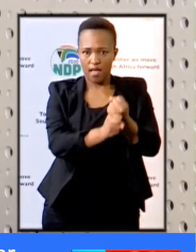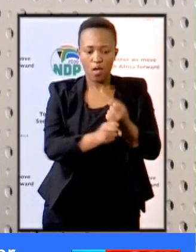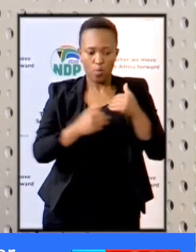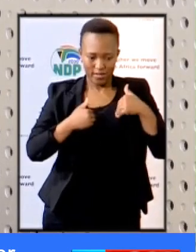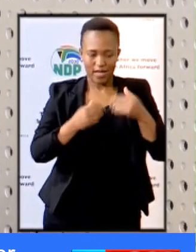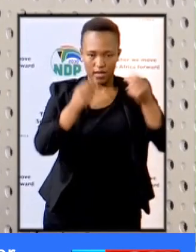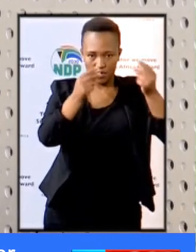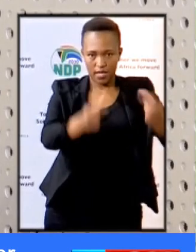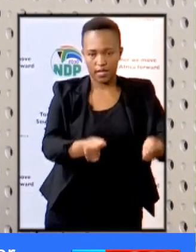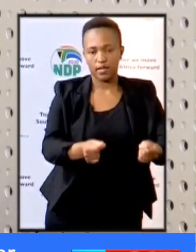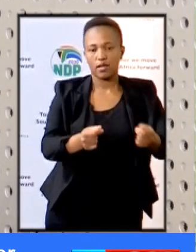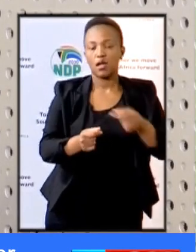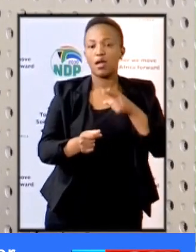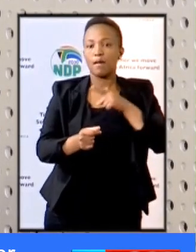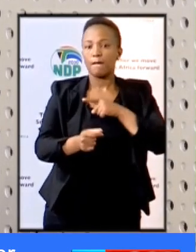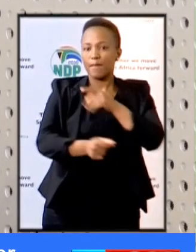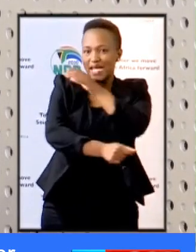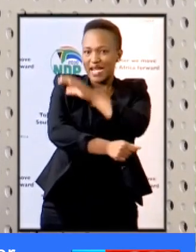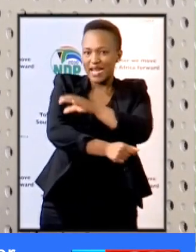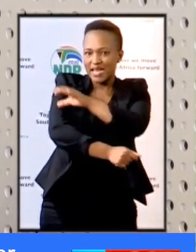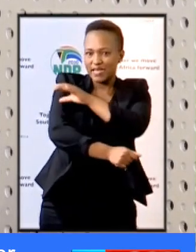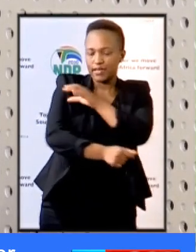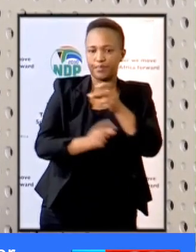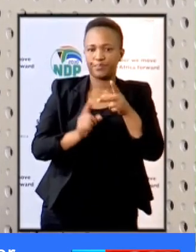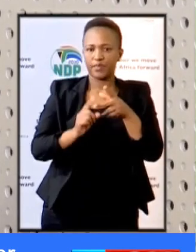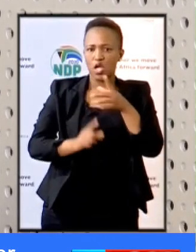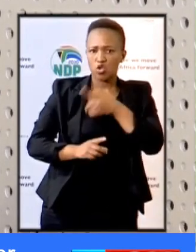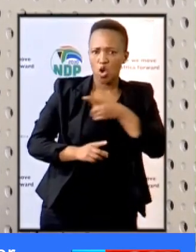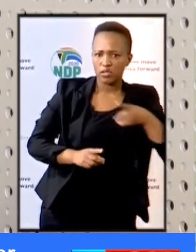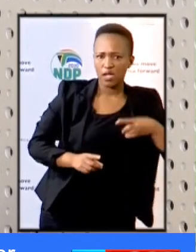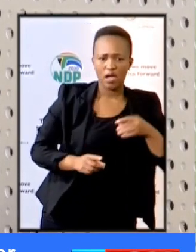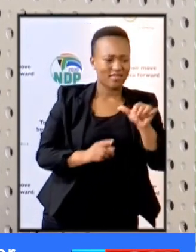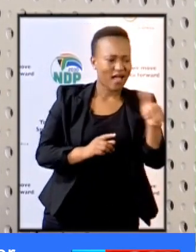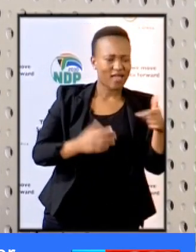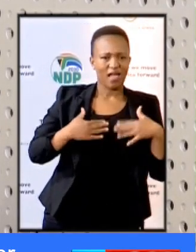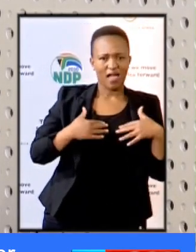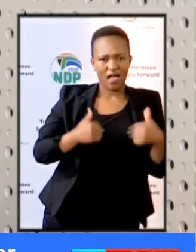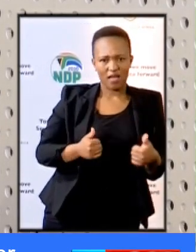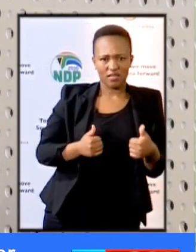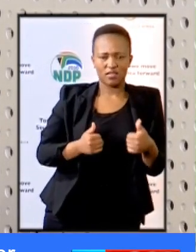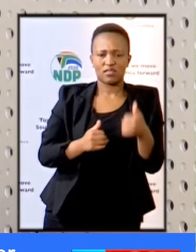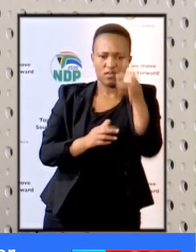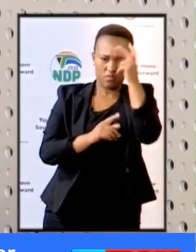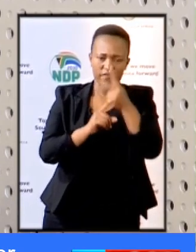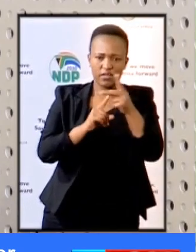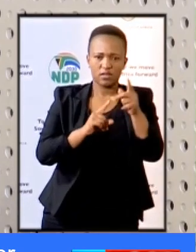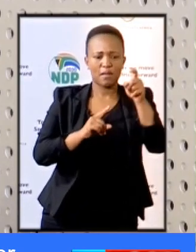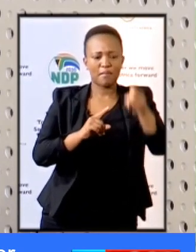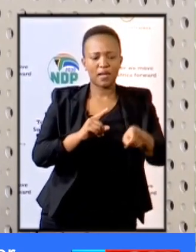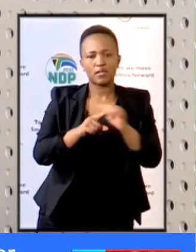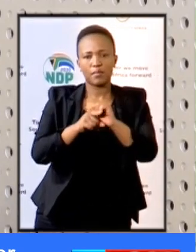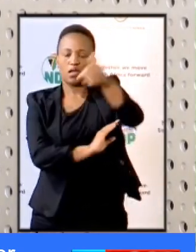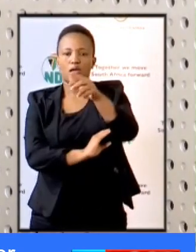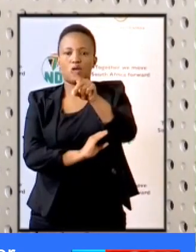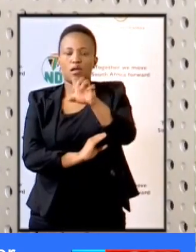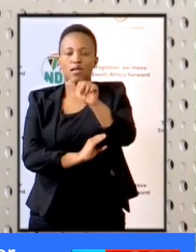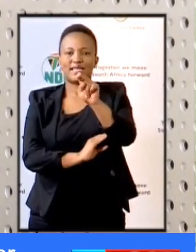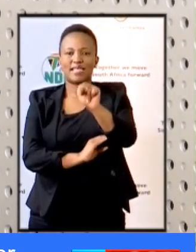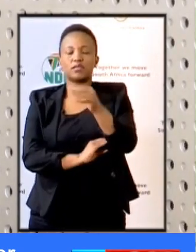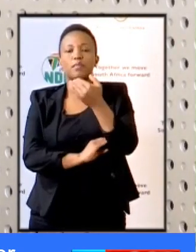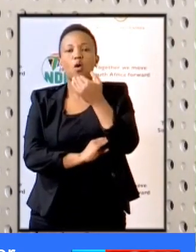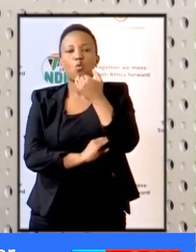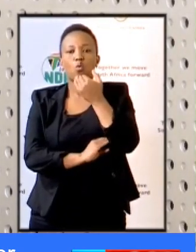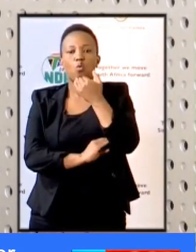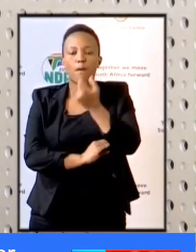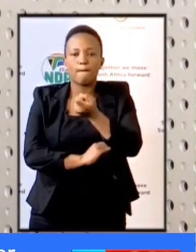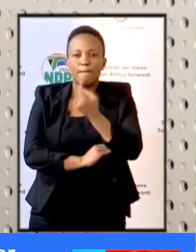By clinical training, it's doctors, I think, and other health professionals who have got to do this, and the Department of Health. We are